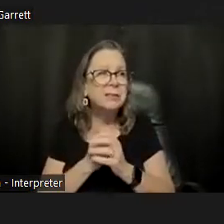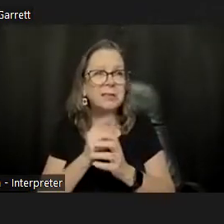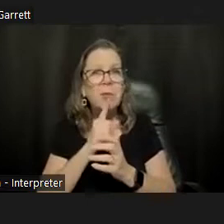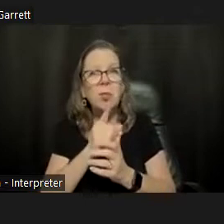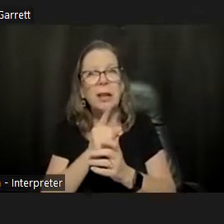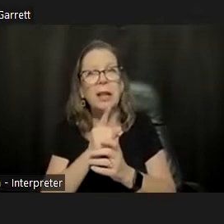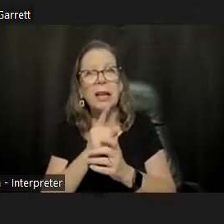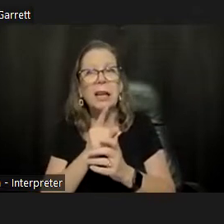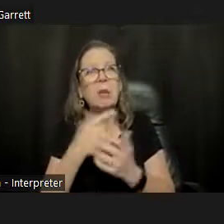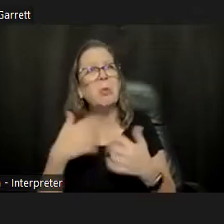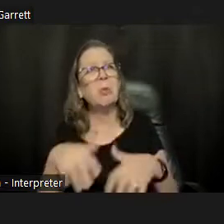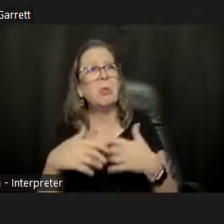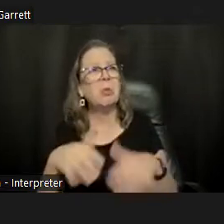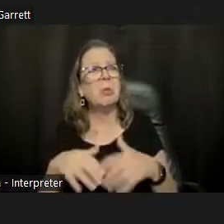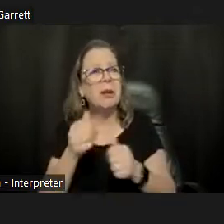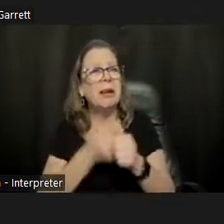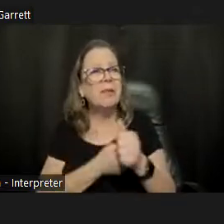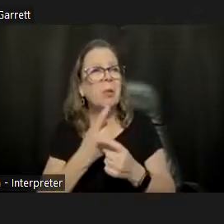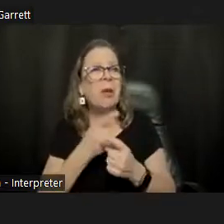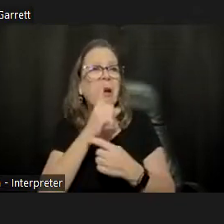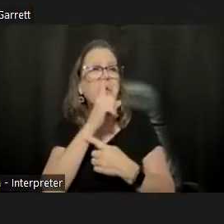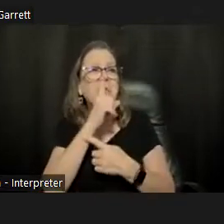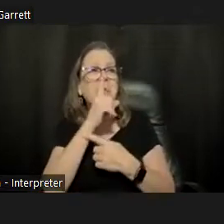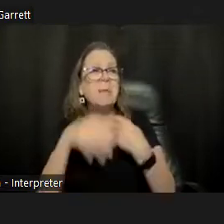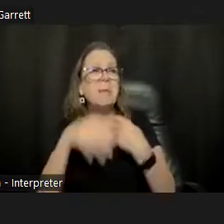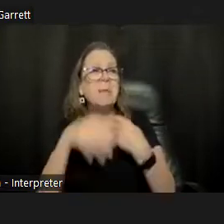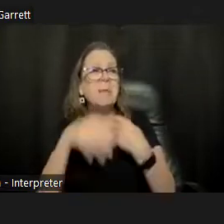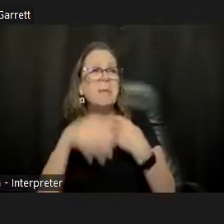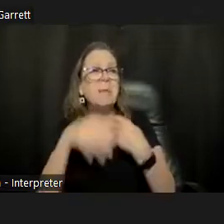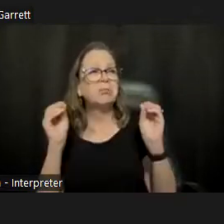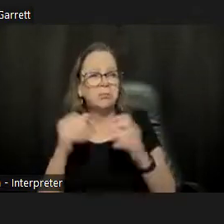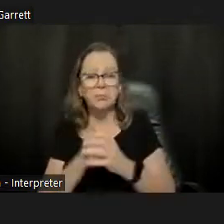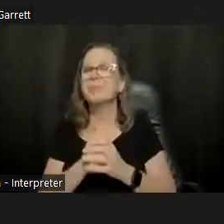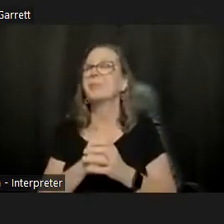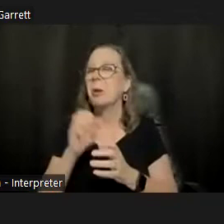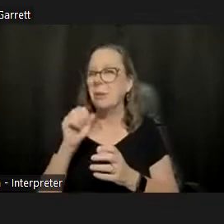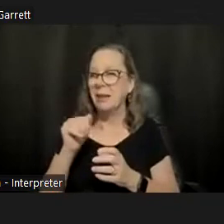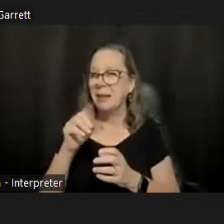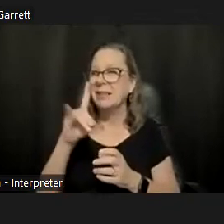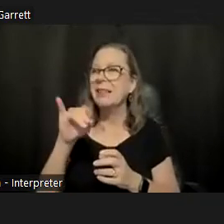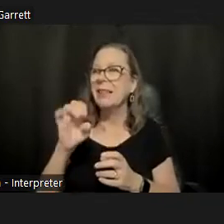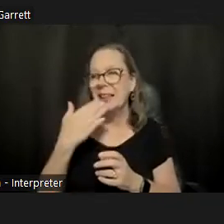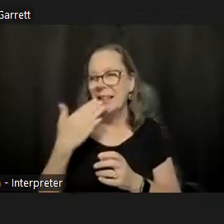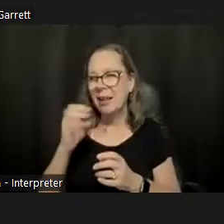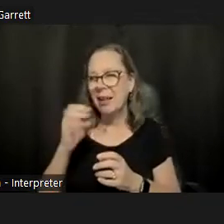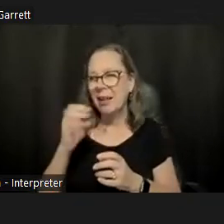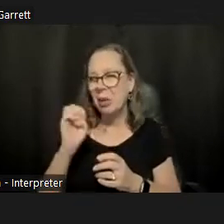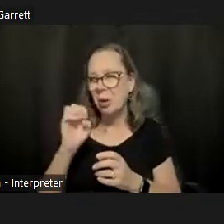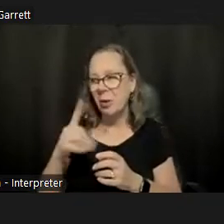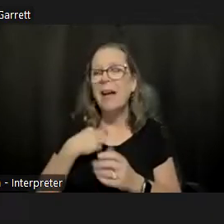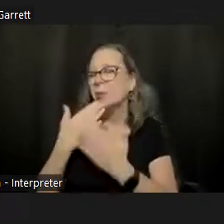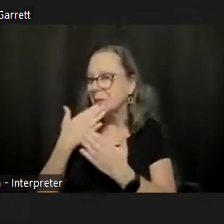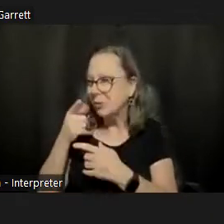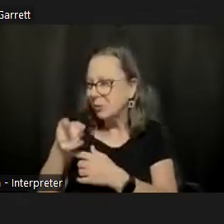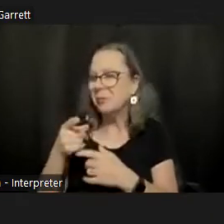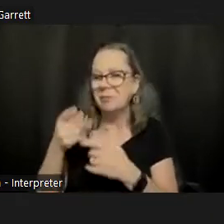everybody, but I didn't really have anything to add. This is Sadie. Thank you, Ed. I appreciate you